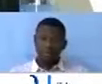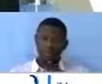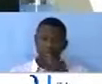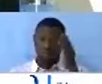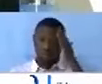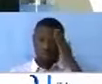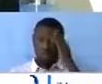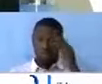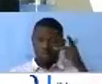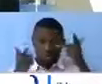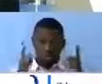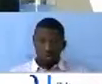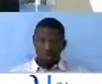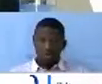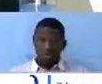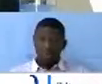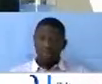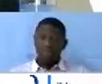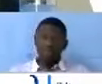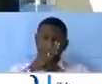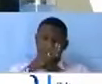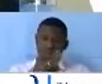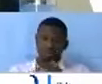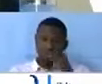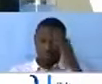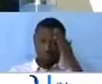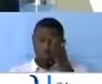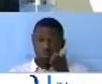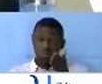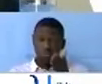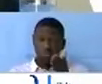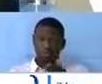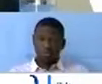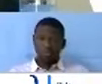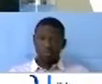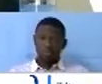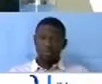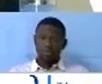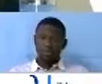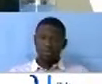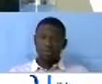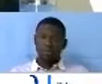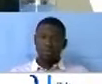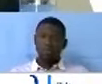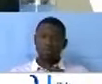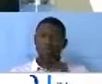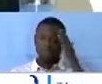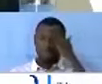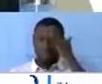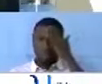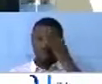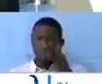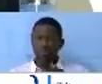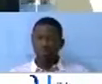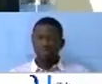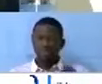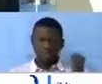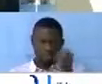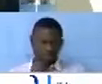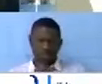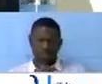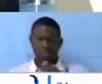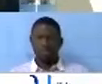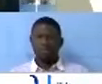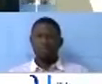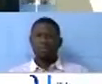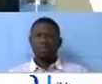assault, don't you? Yes. That is criminal, isn't it? Unlawful. But it's a crime, isn't it?